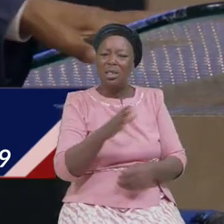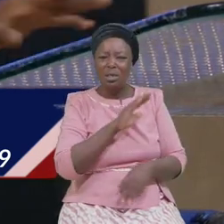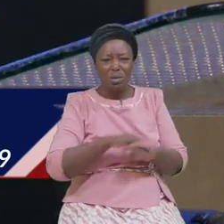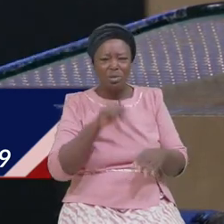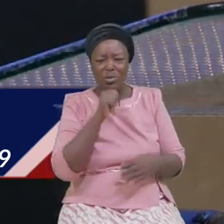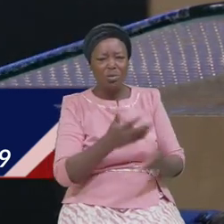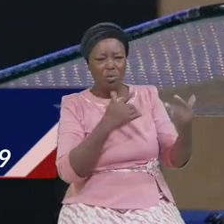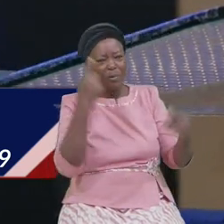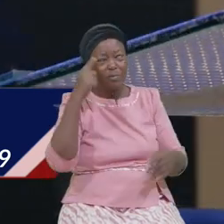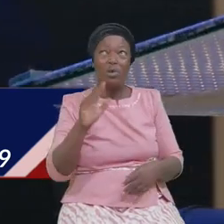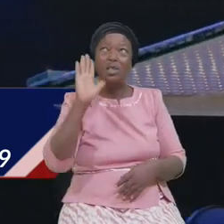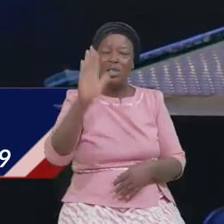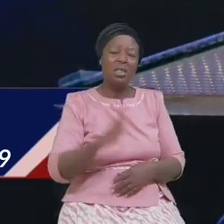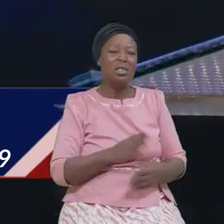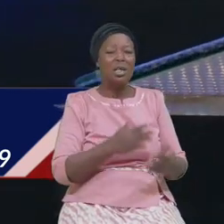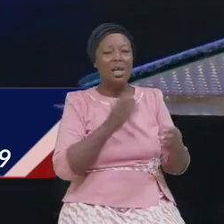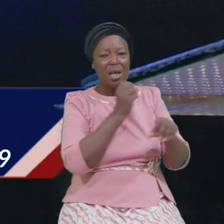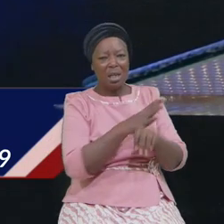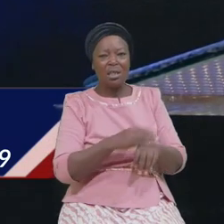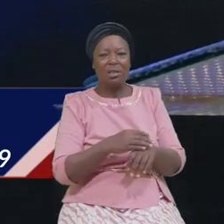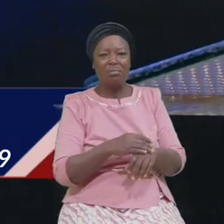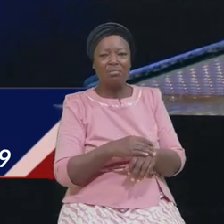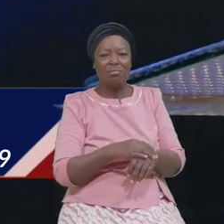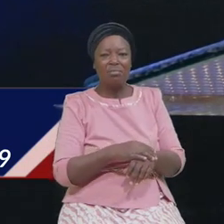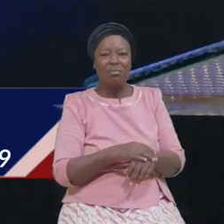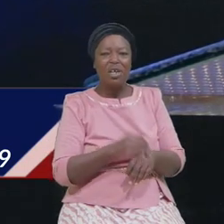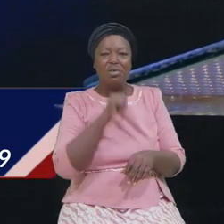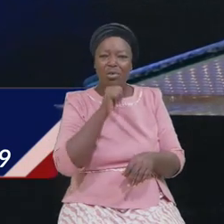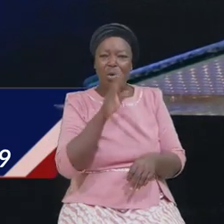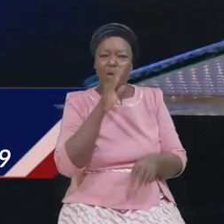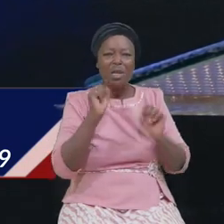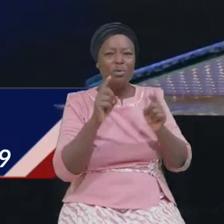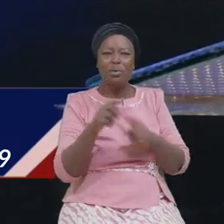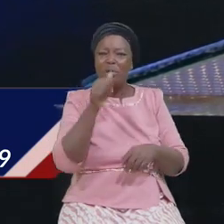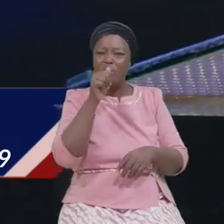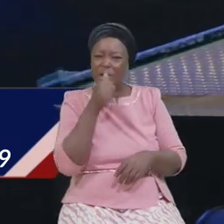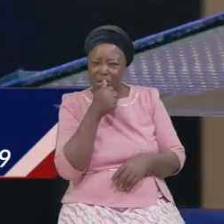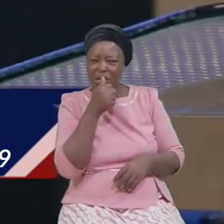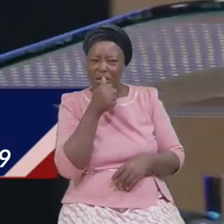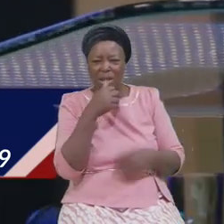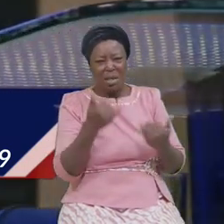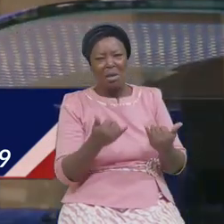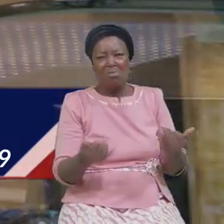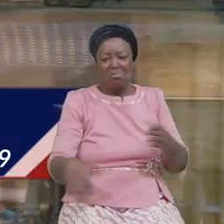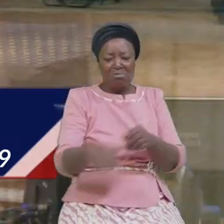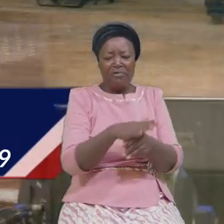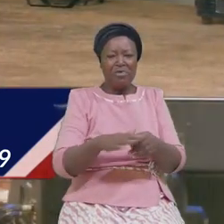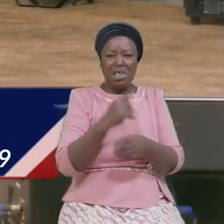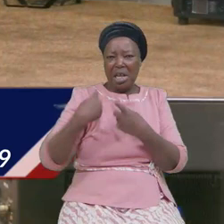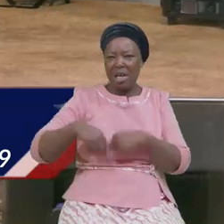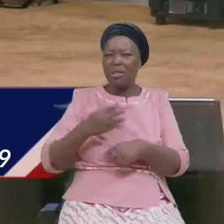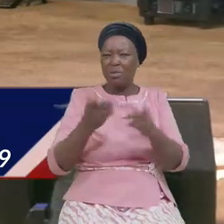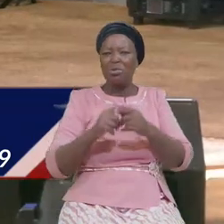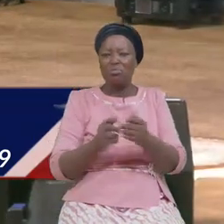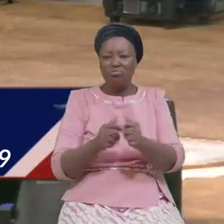counsel. Impatience overwhelmed them. And they wanted to run and run, and they didn't